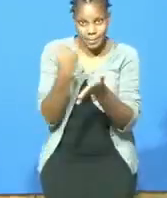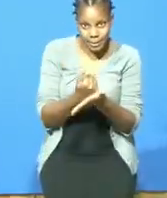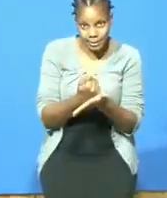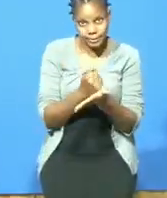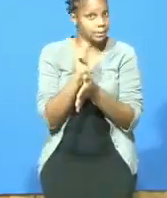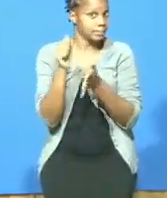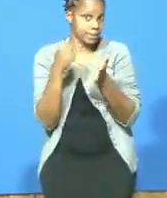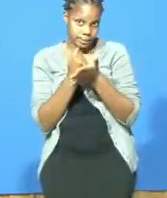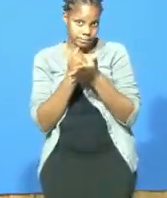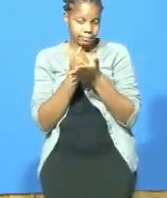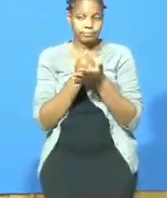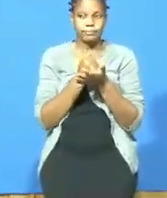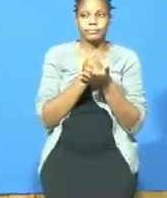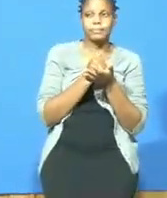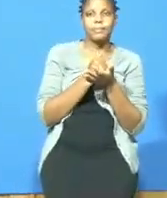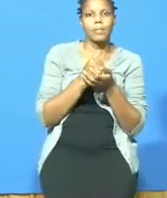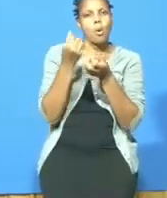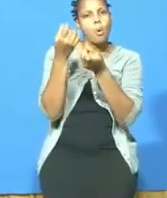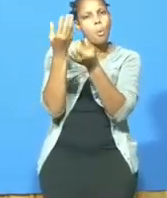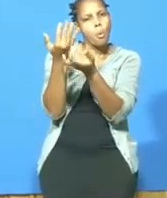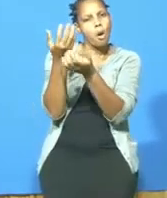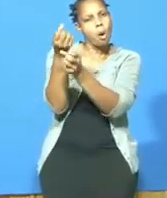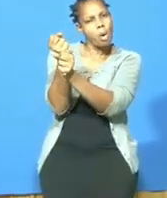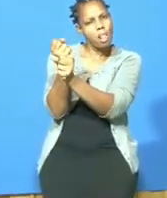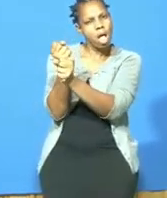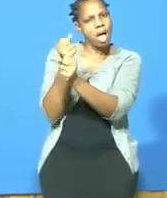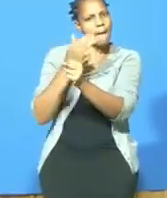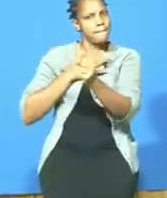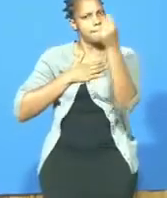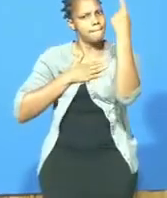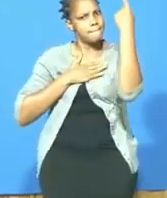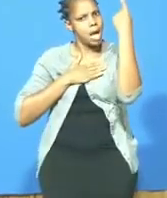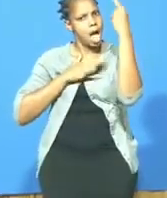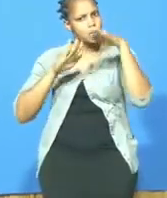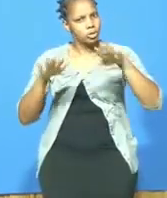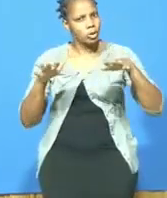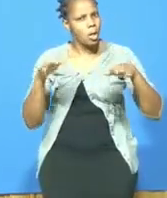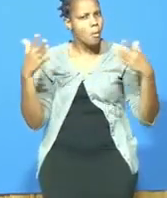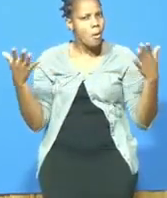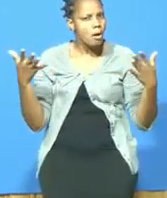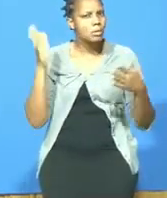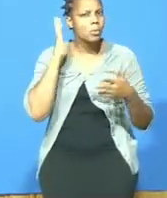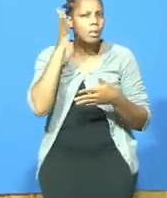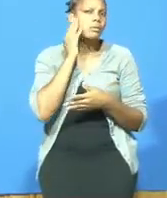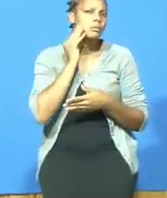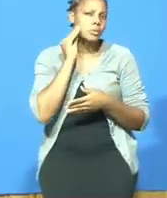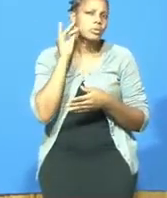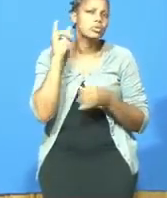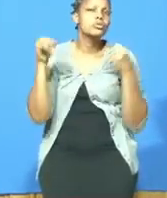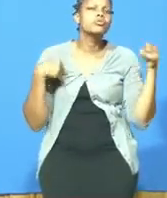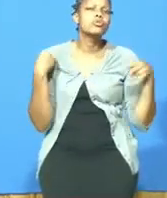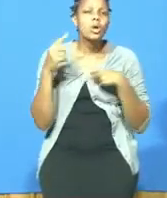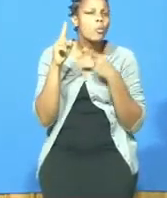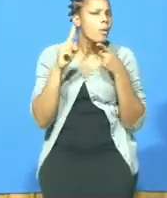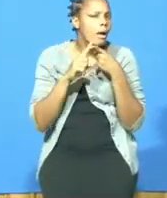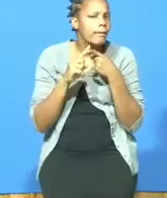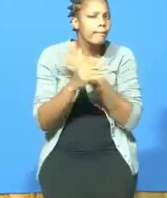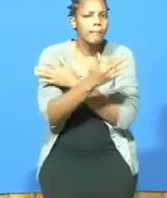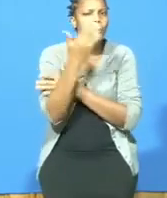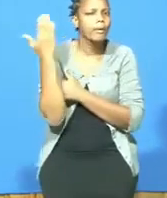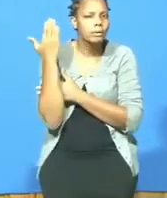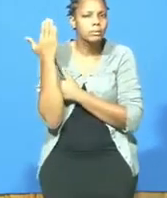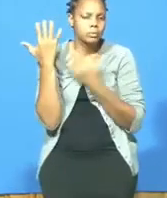Amen. Amen. Hold on, my child. Joy comes in the morning,